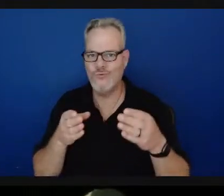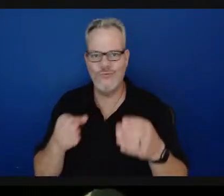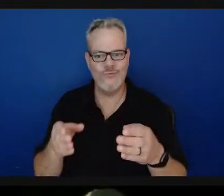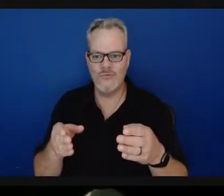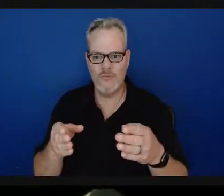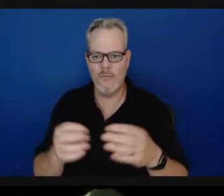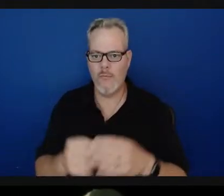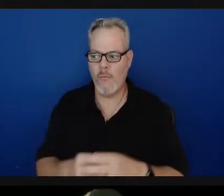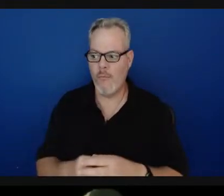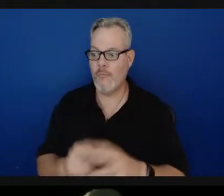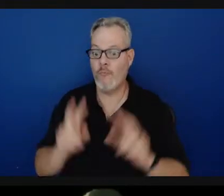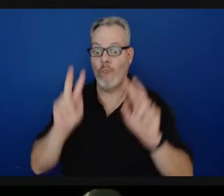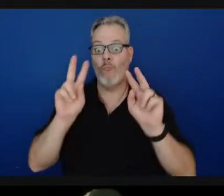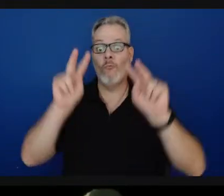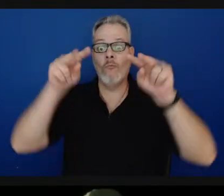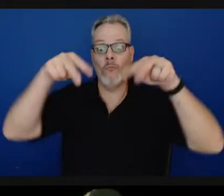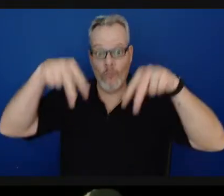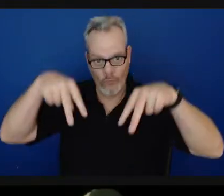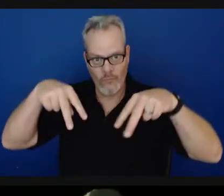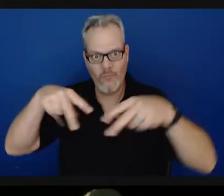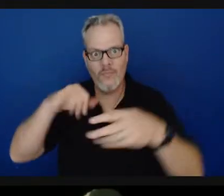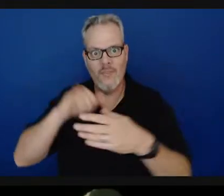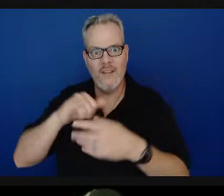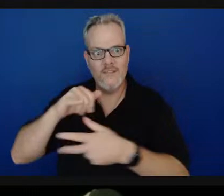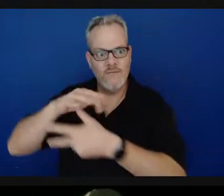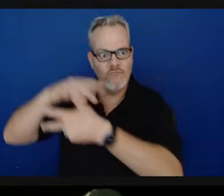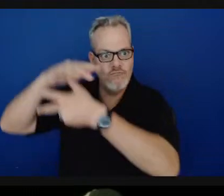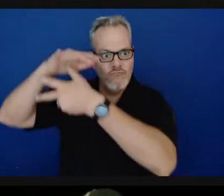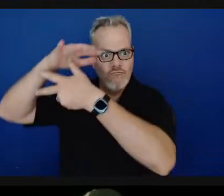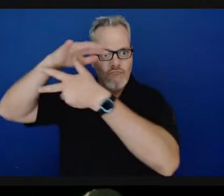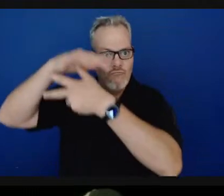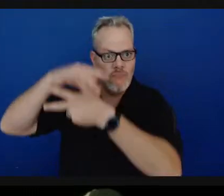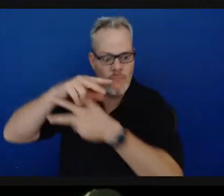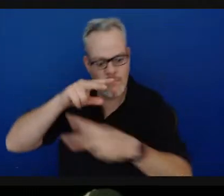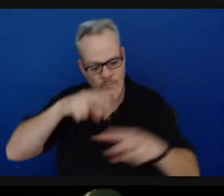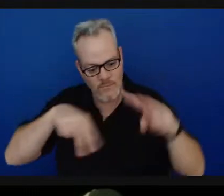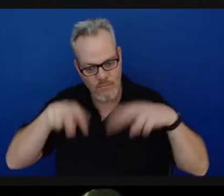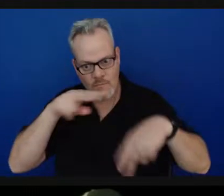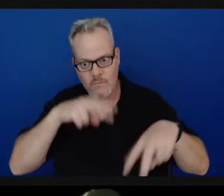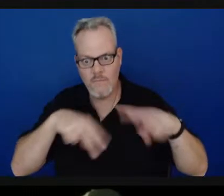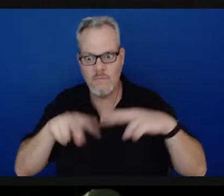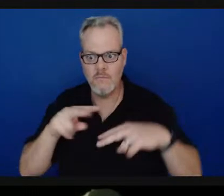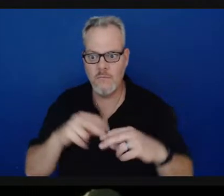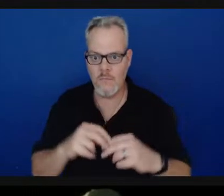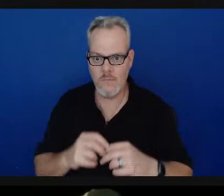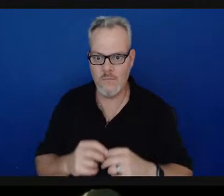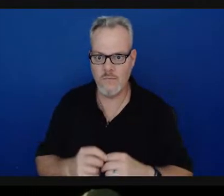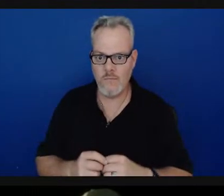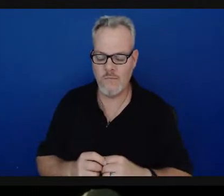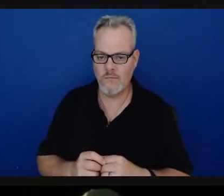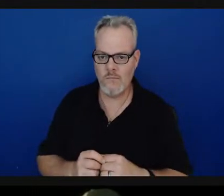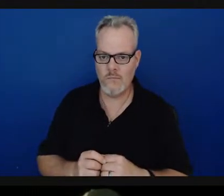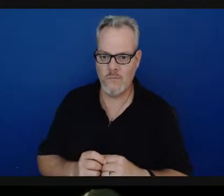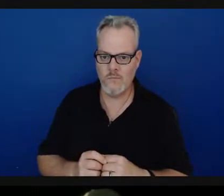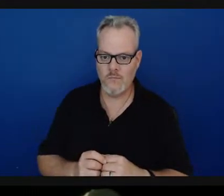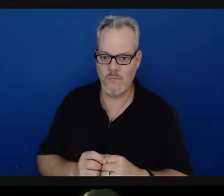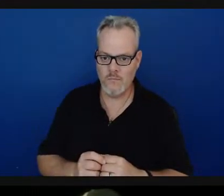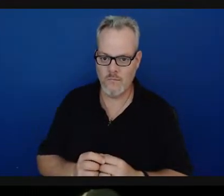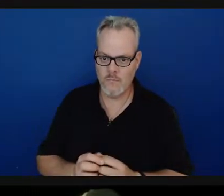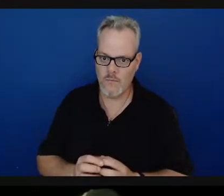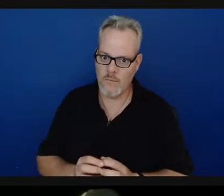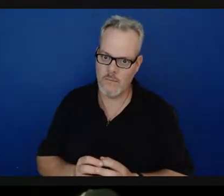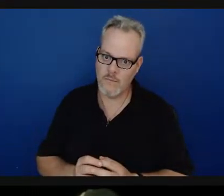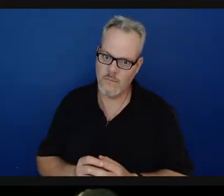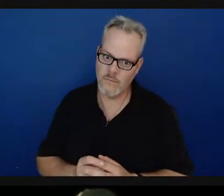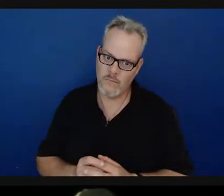And from above, this view, this is one I like. Let's flip over to this. Oh, Pele's hair, and over to this.